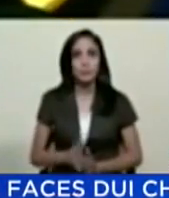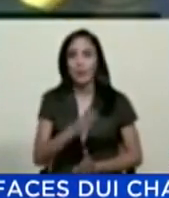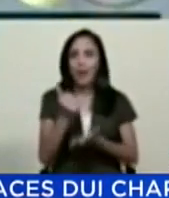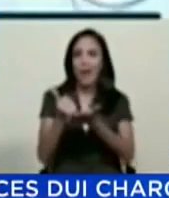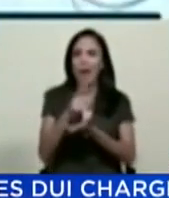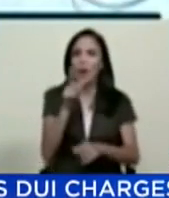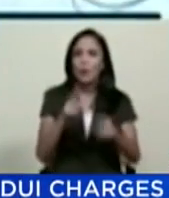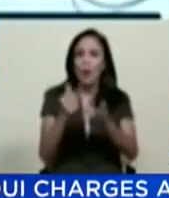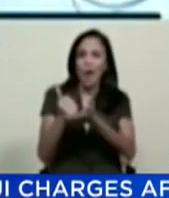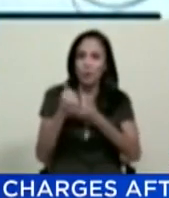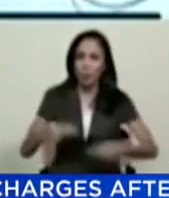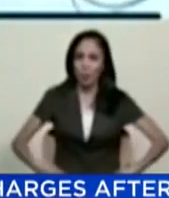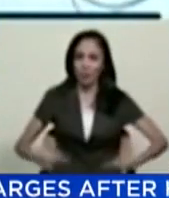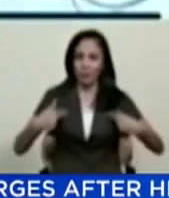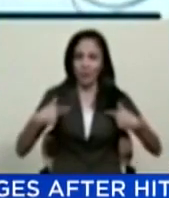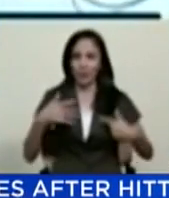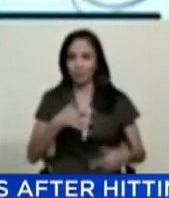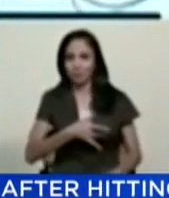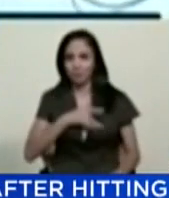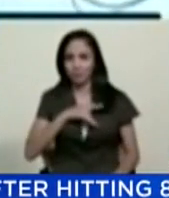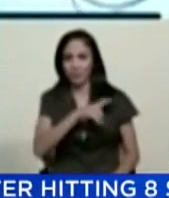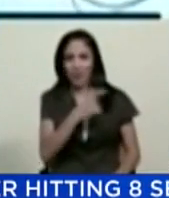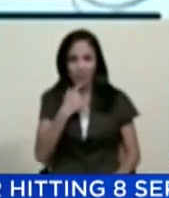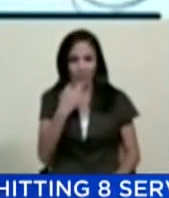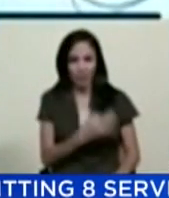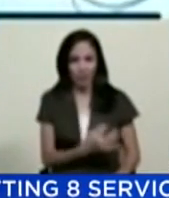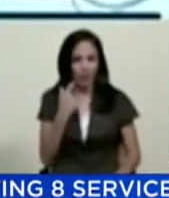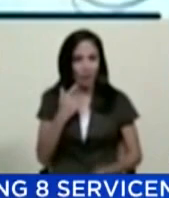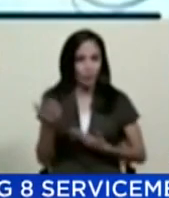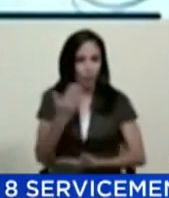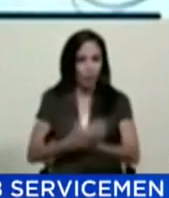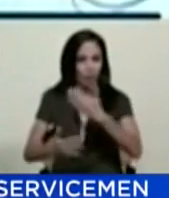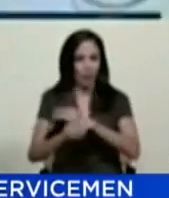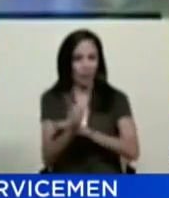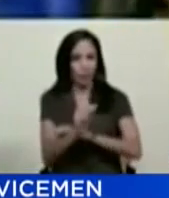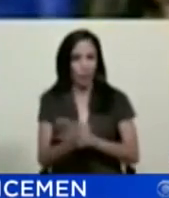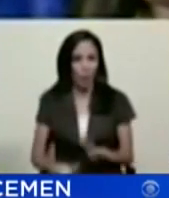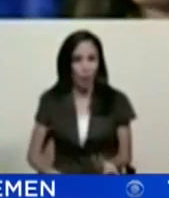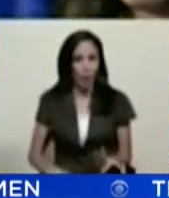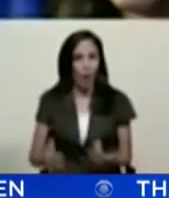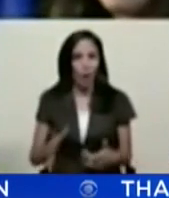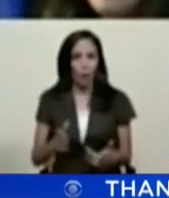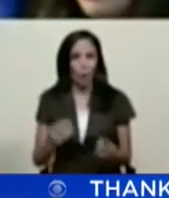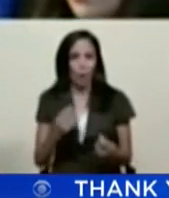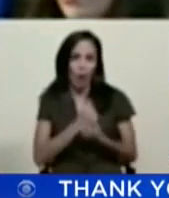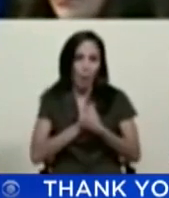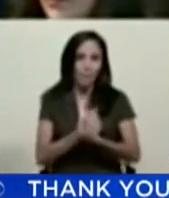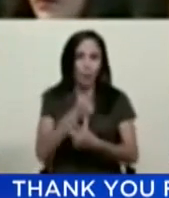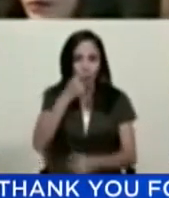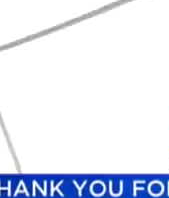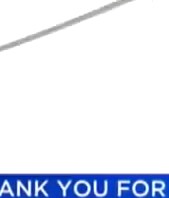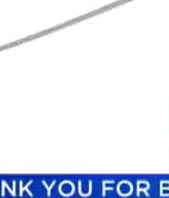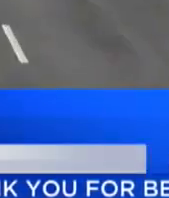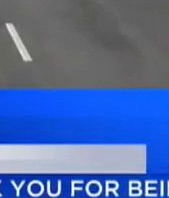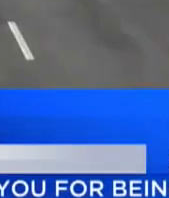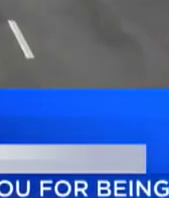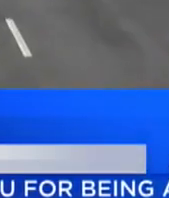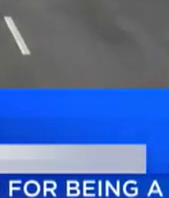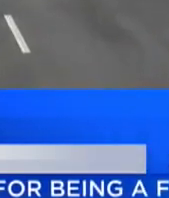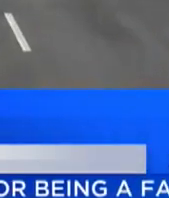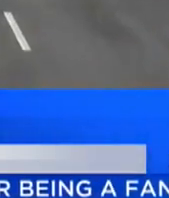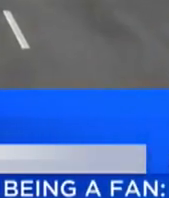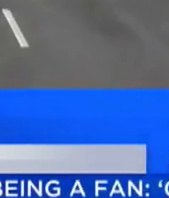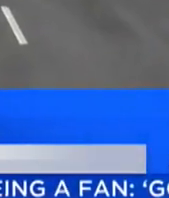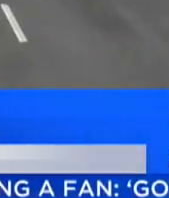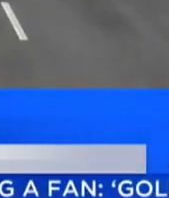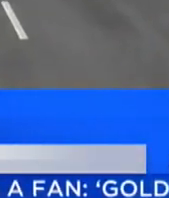that training doctors was an example of real humanitarian aid that his government was bringing to the people of Venezuela. Meantime, Colombia